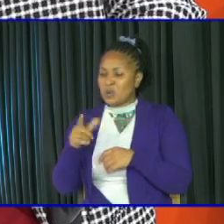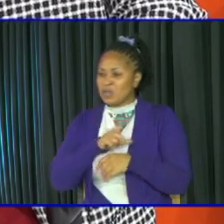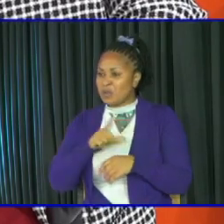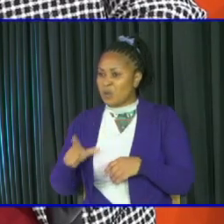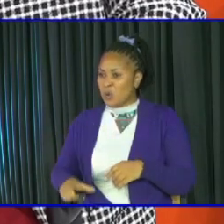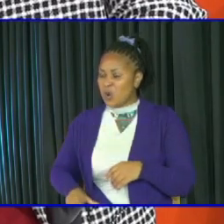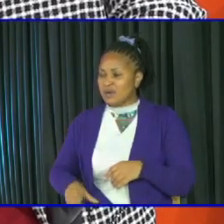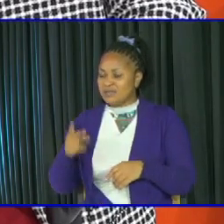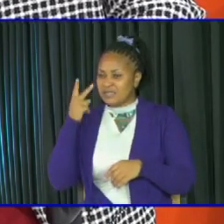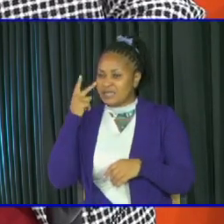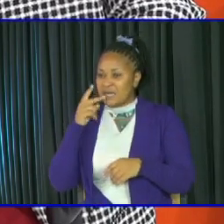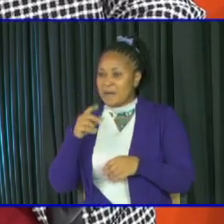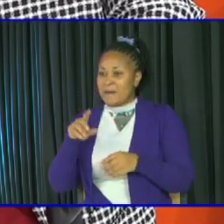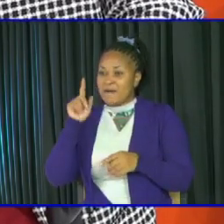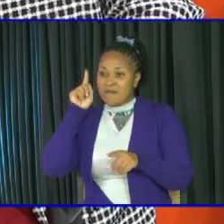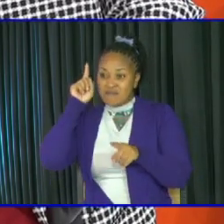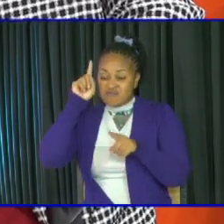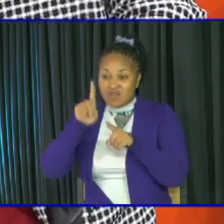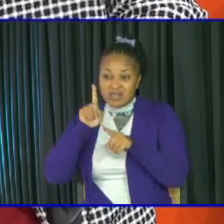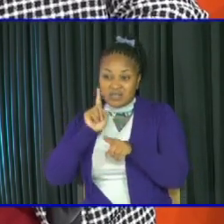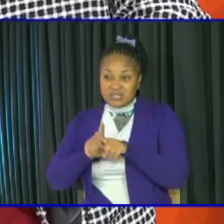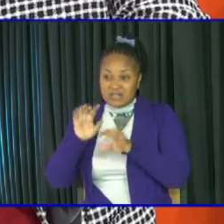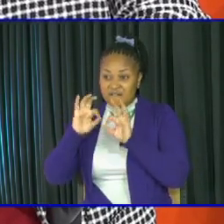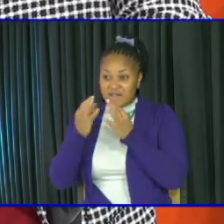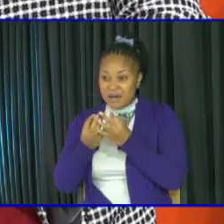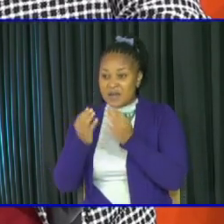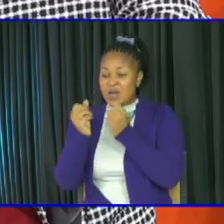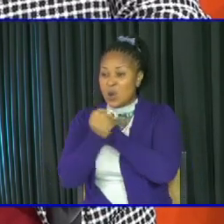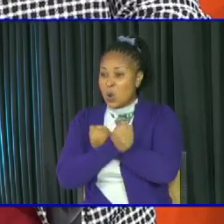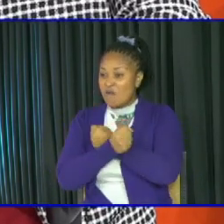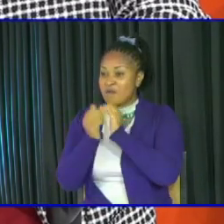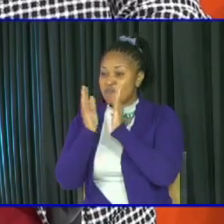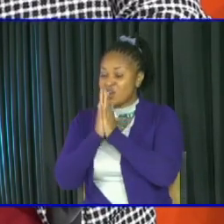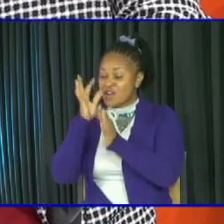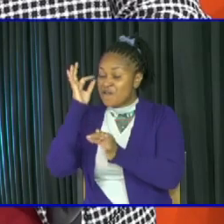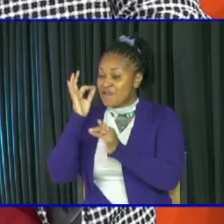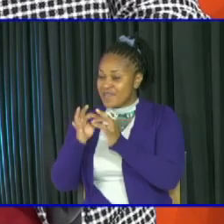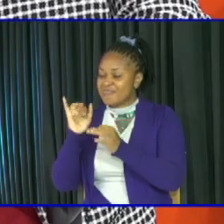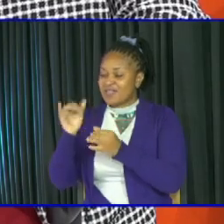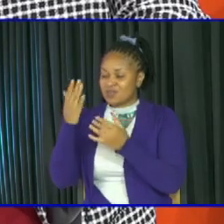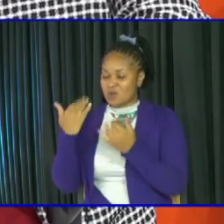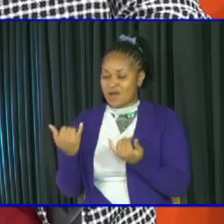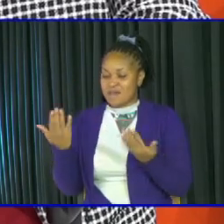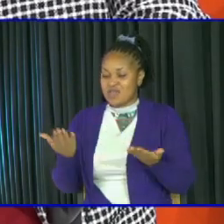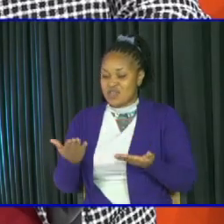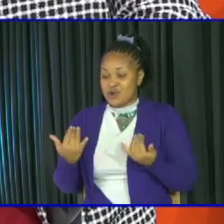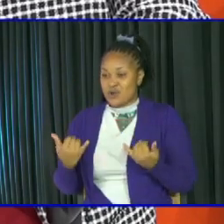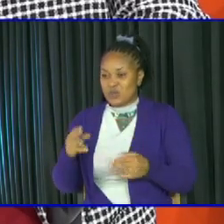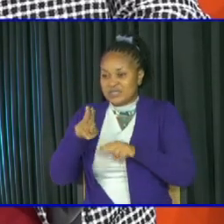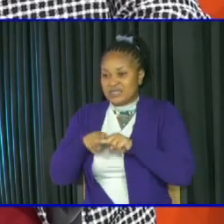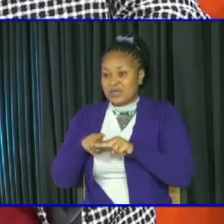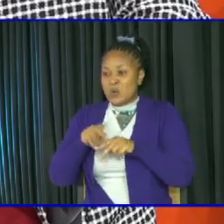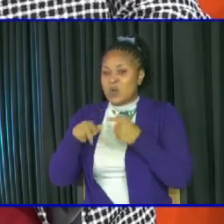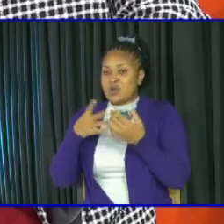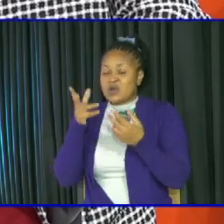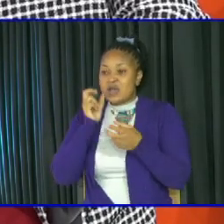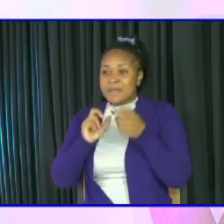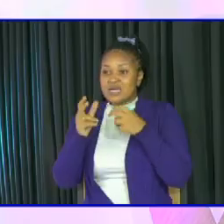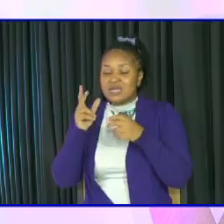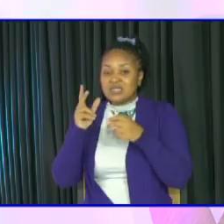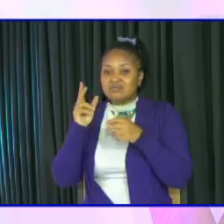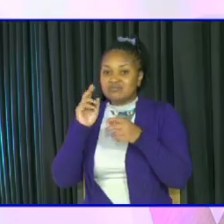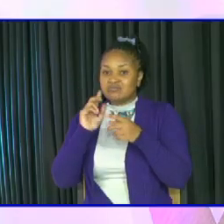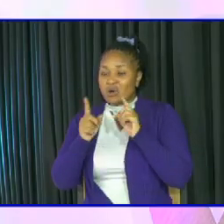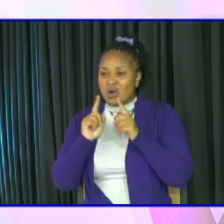and love and prayer and faith, that's why I can be here sitting. And so when you hear me talking, you just leave me alone. Because even when I